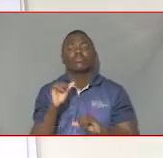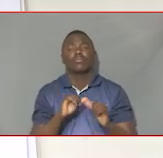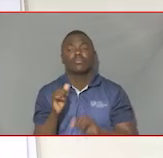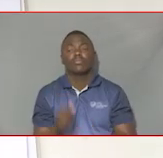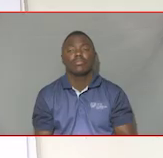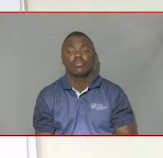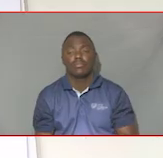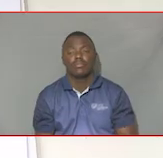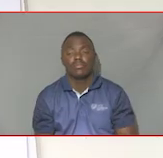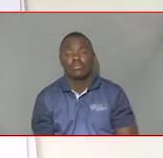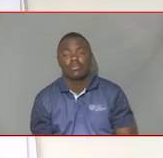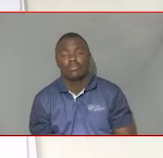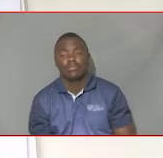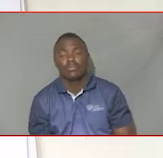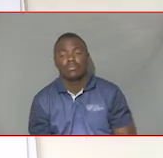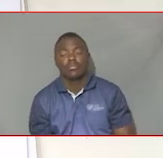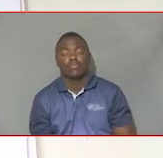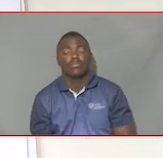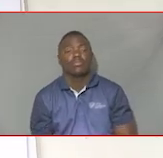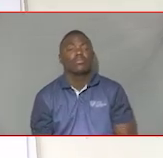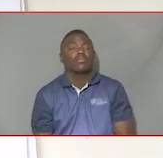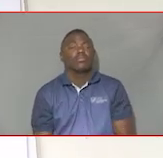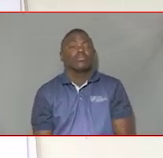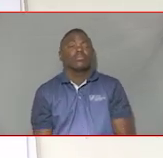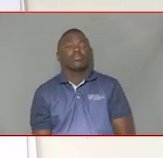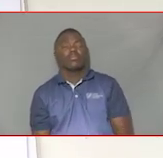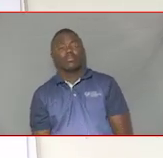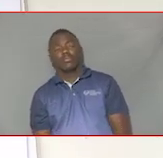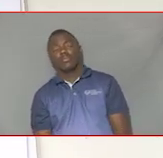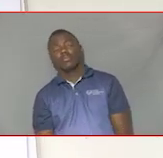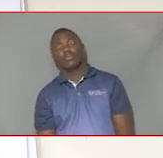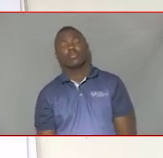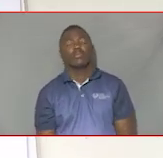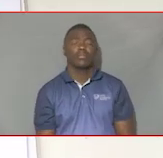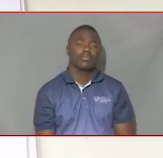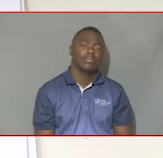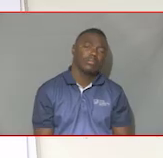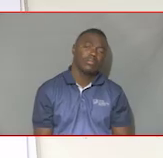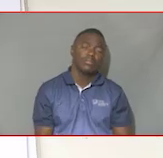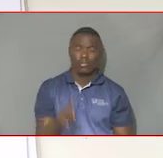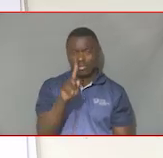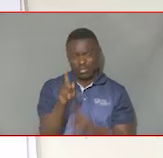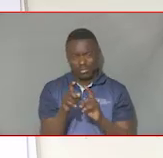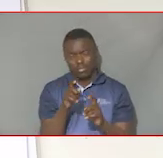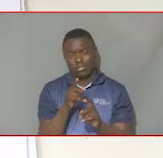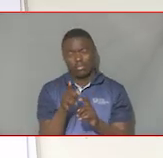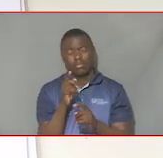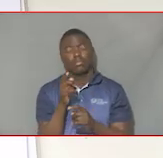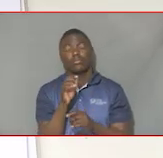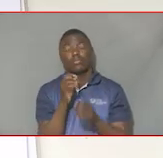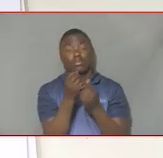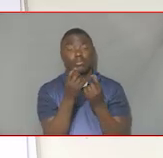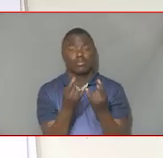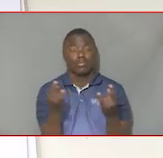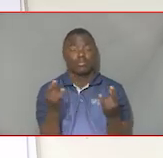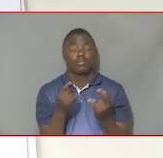Right, etc. Now they say, determine the equation of the least squares regression line of the data. Now people,